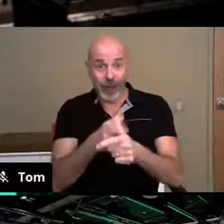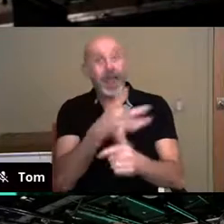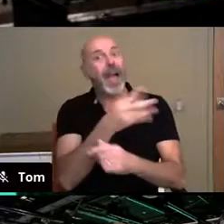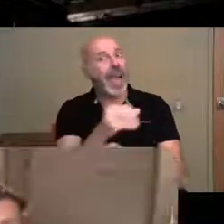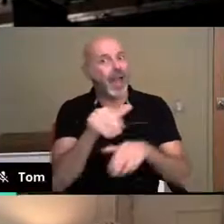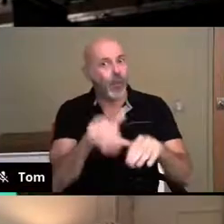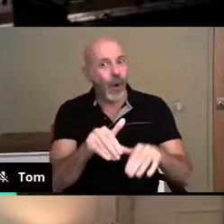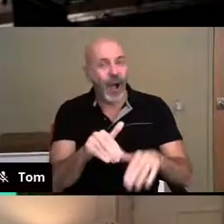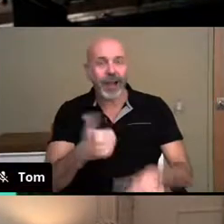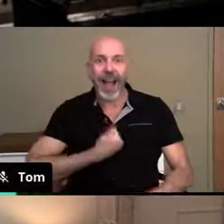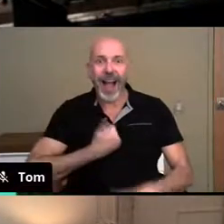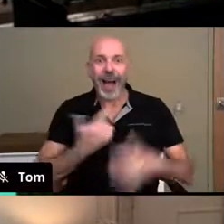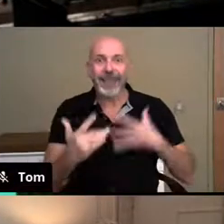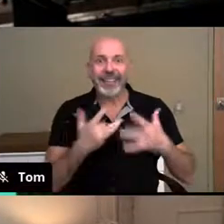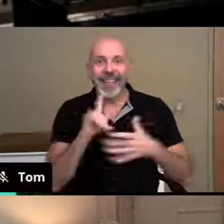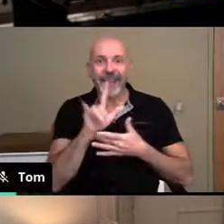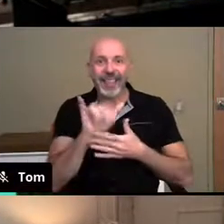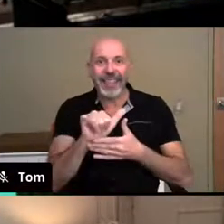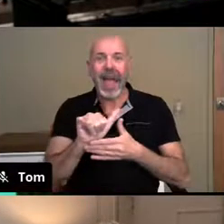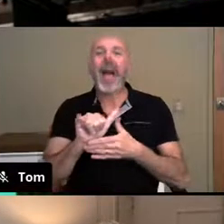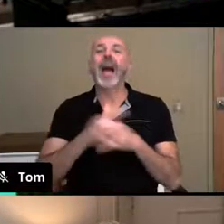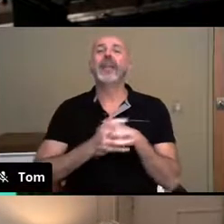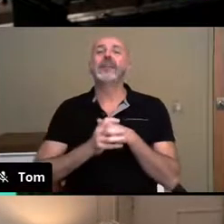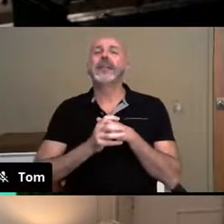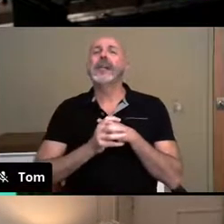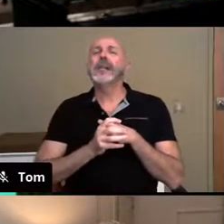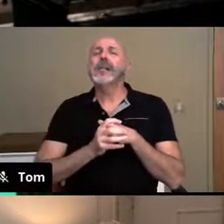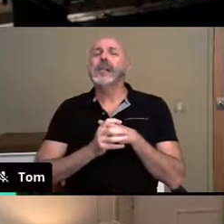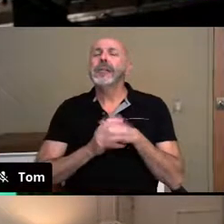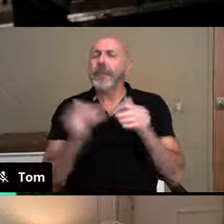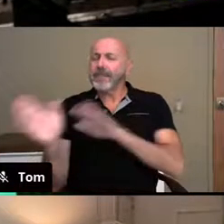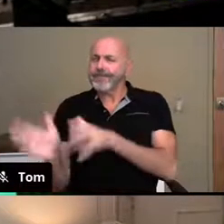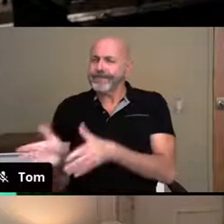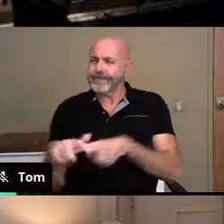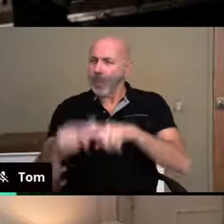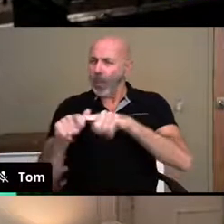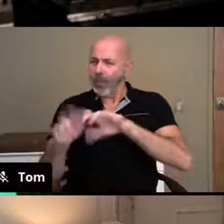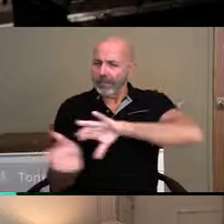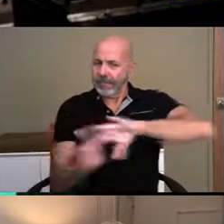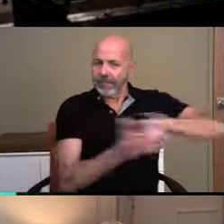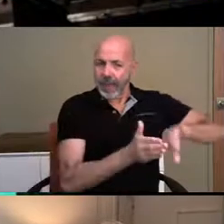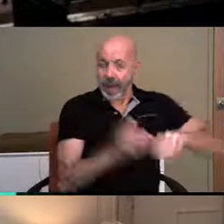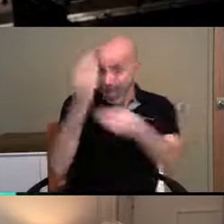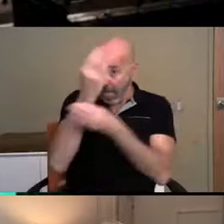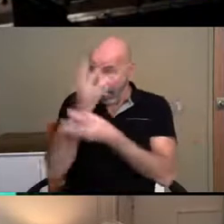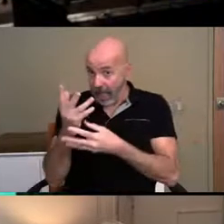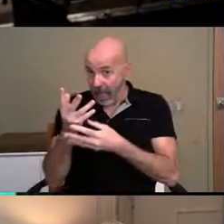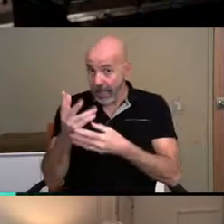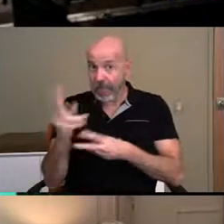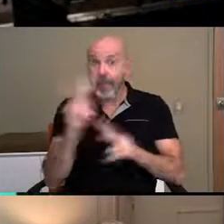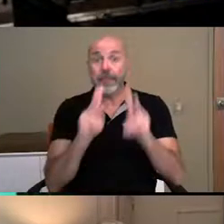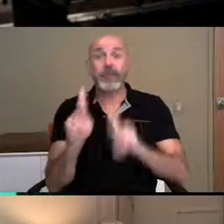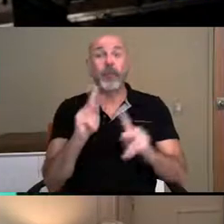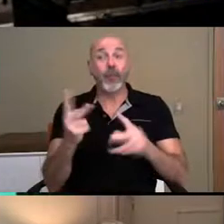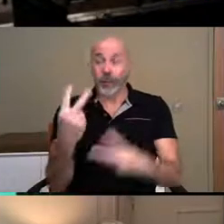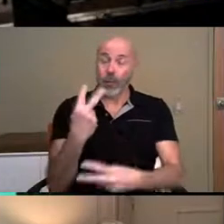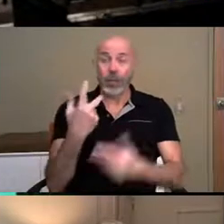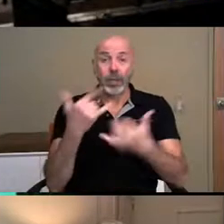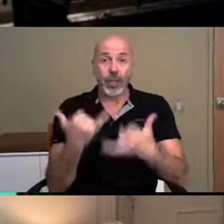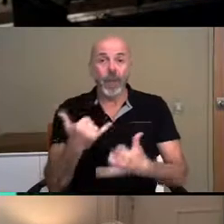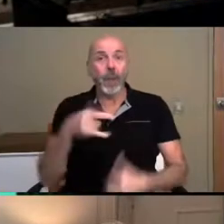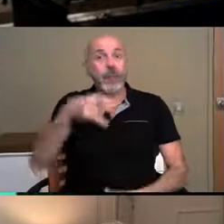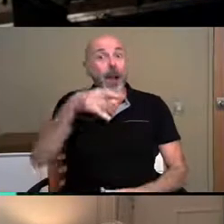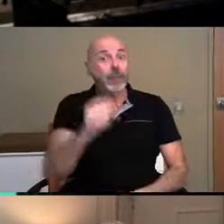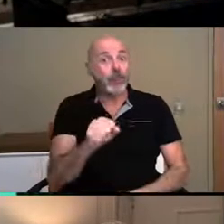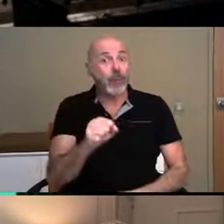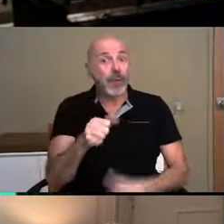excited about. Before I have you talk a little bit more about that, I just want to let our viewers know that Palm Springs Pride is